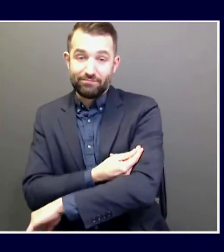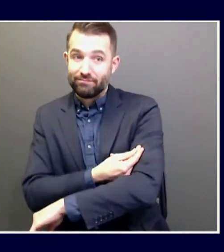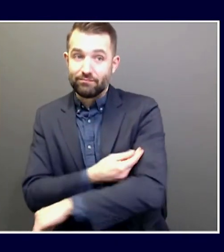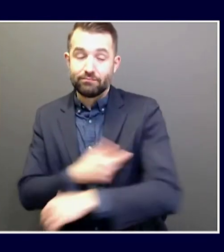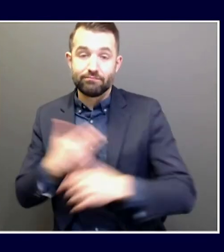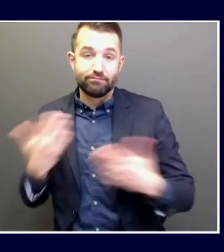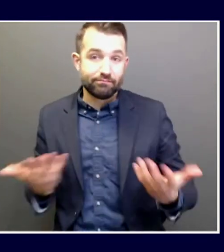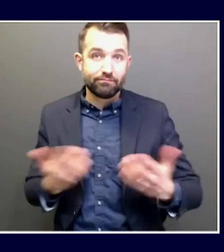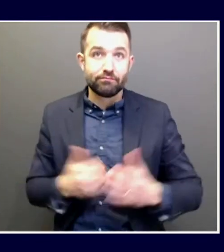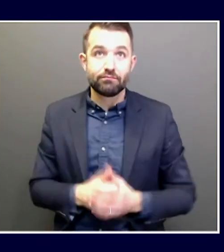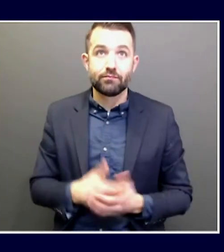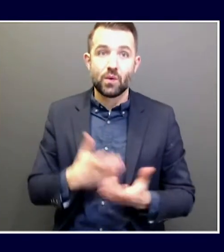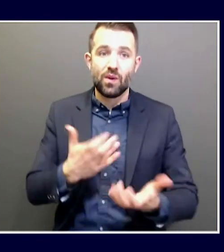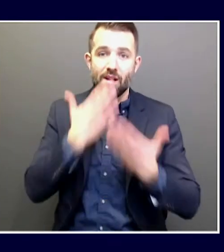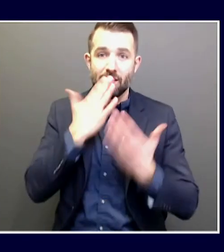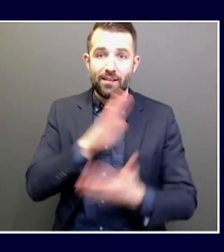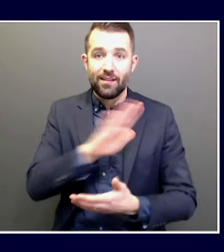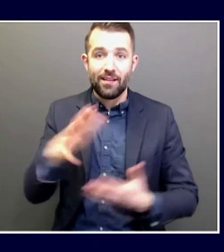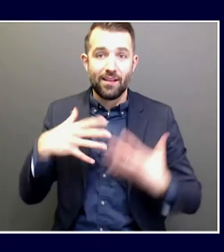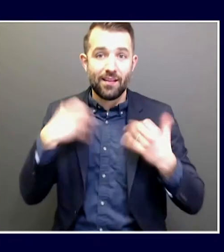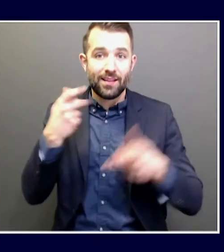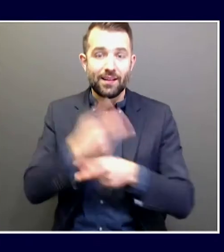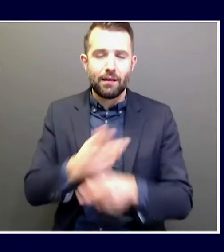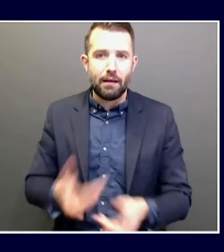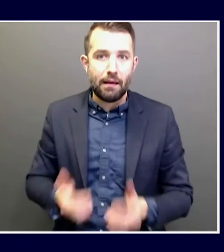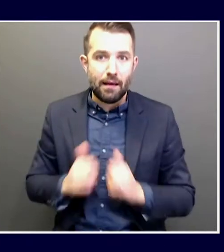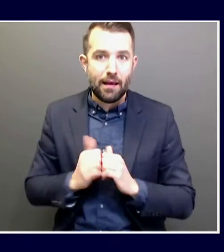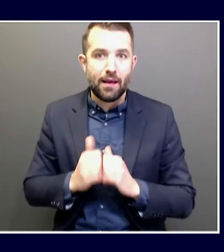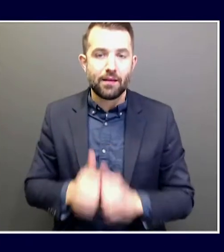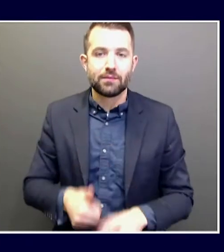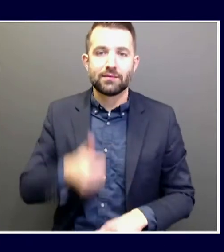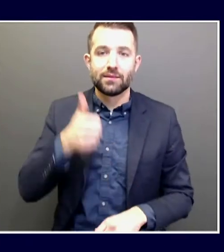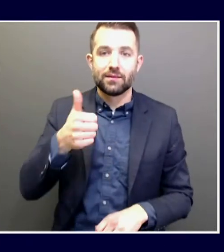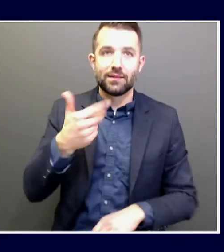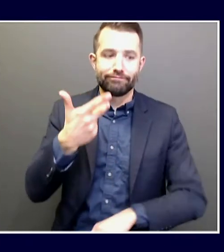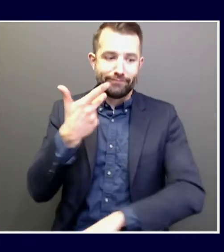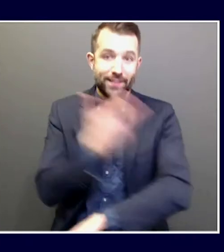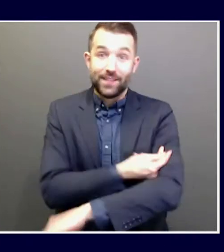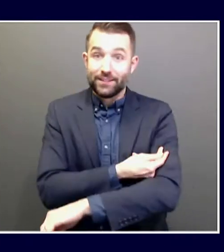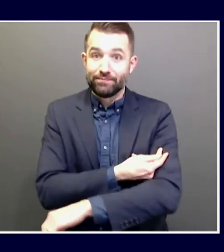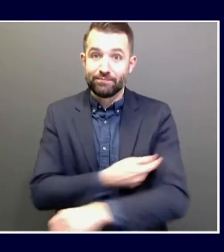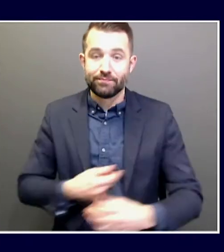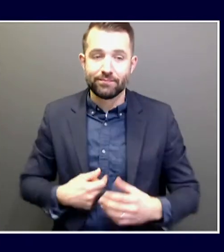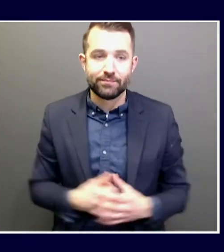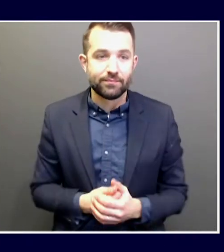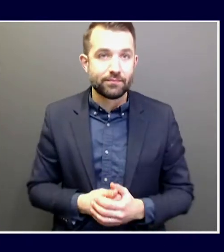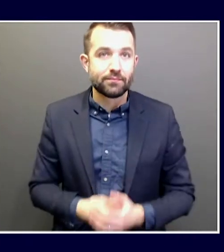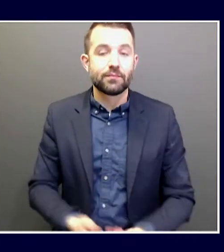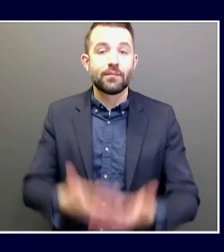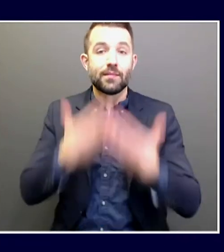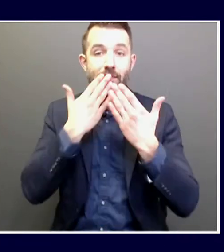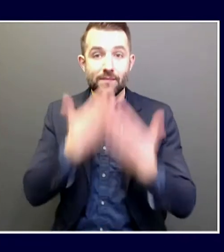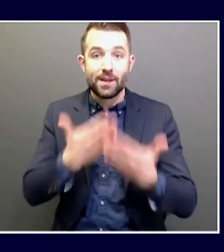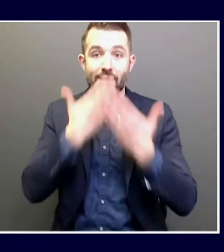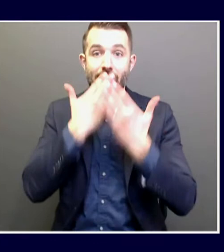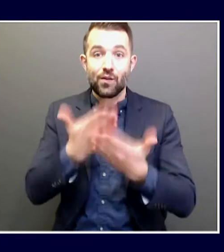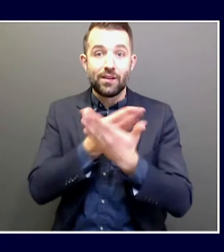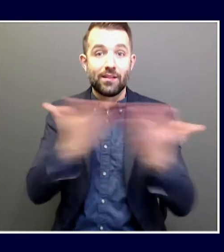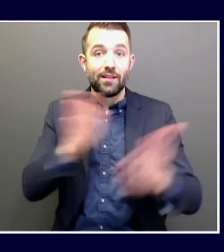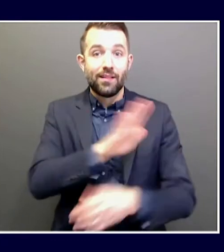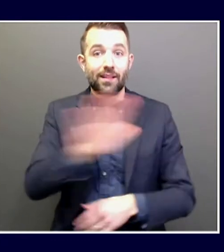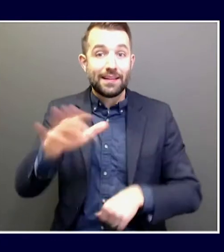neighborhood, in your community, please get vaccinated. Thank you. Thanks, Commissioner. And thank you all for taking some time out of your afternoon to join us